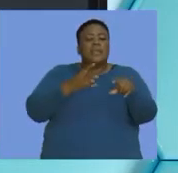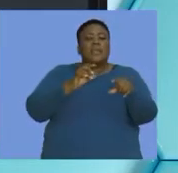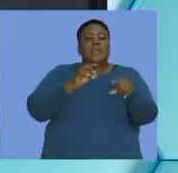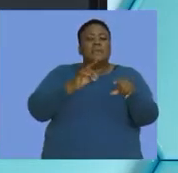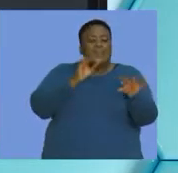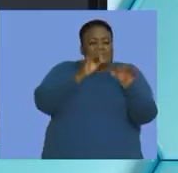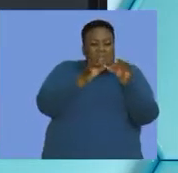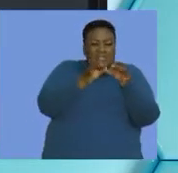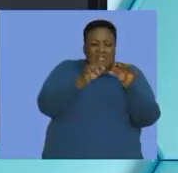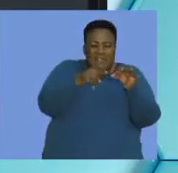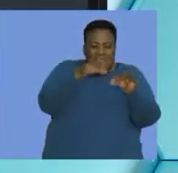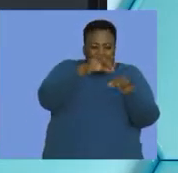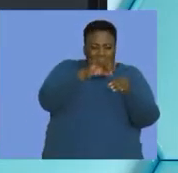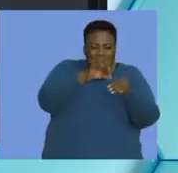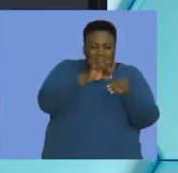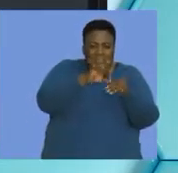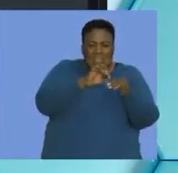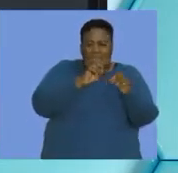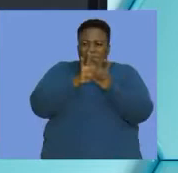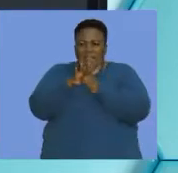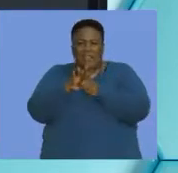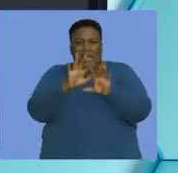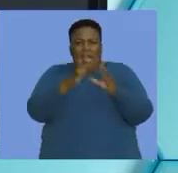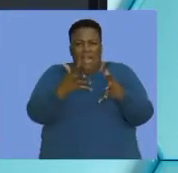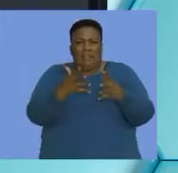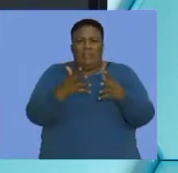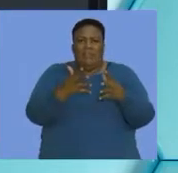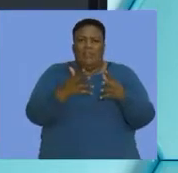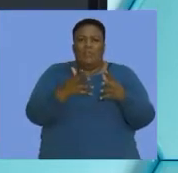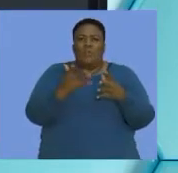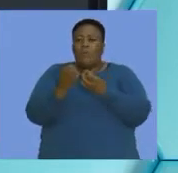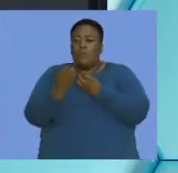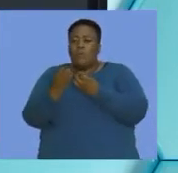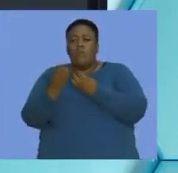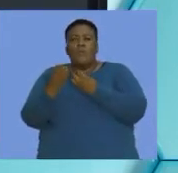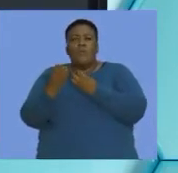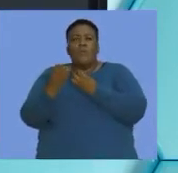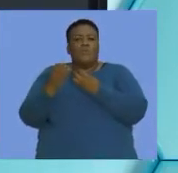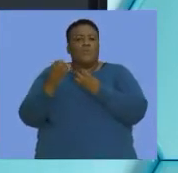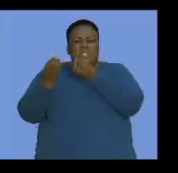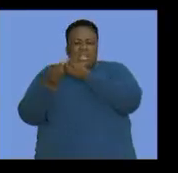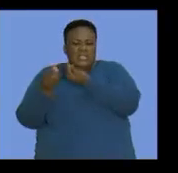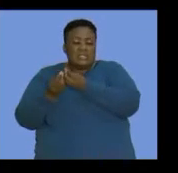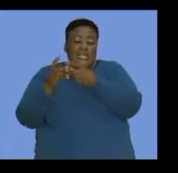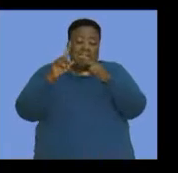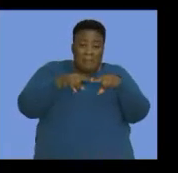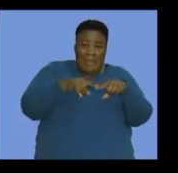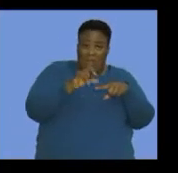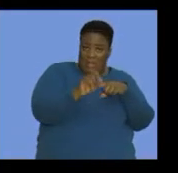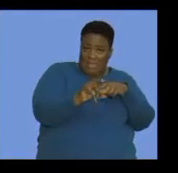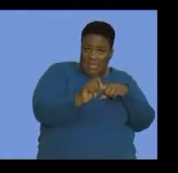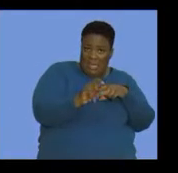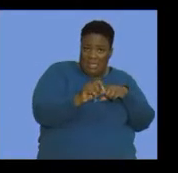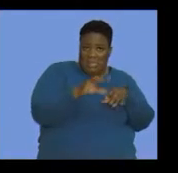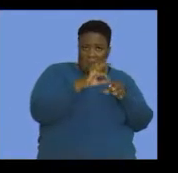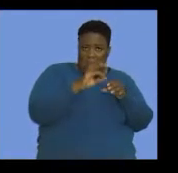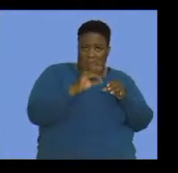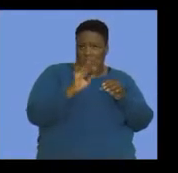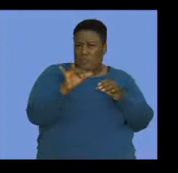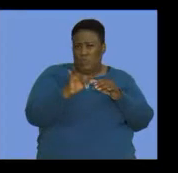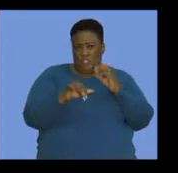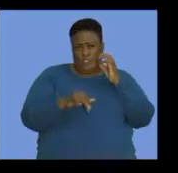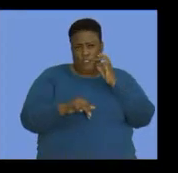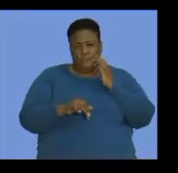variety of other species that co-inhabit or depend on these species. Okay, so biodiversity ensures that we